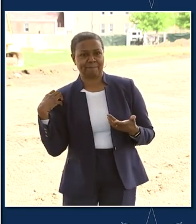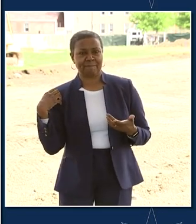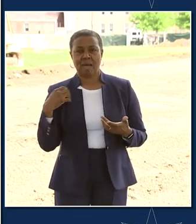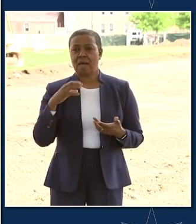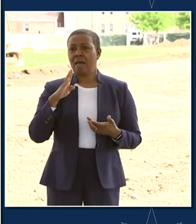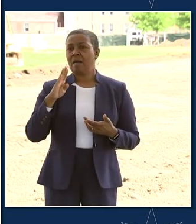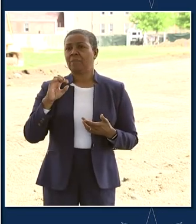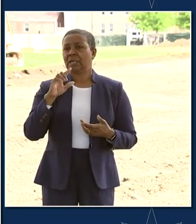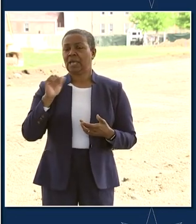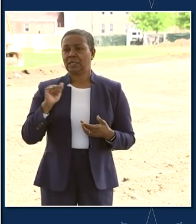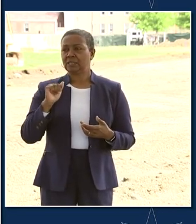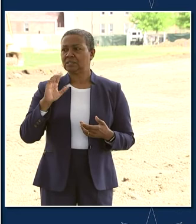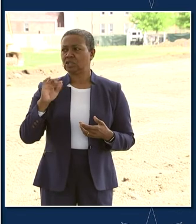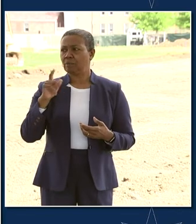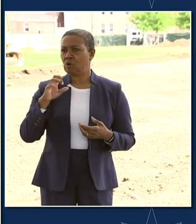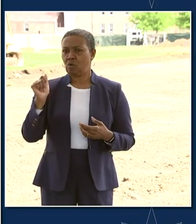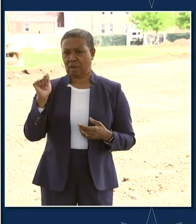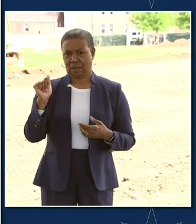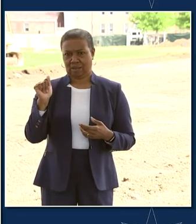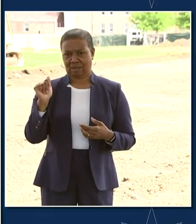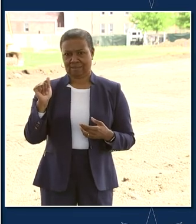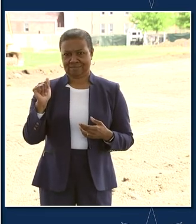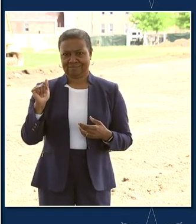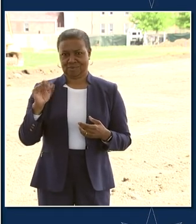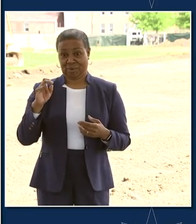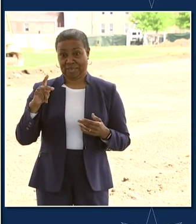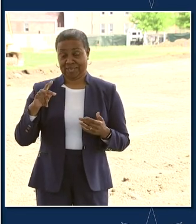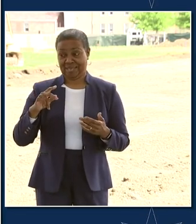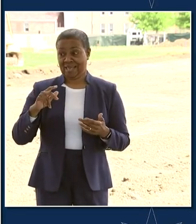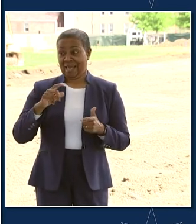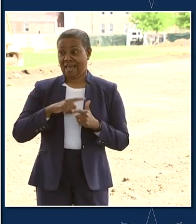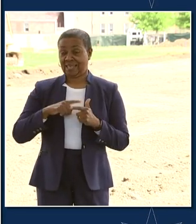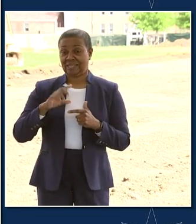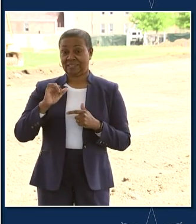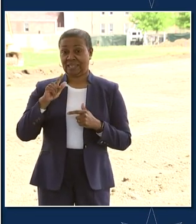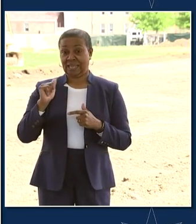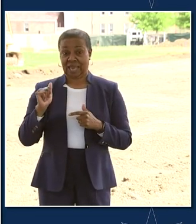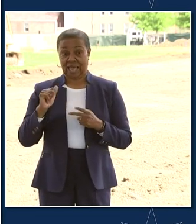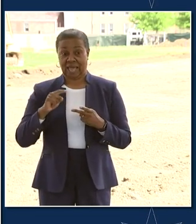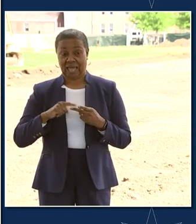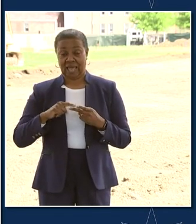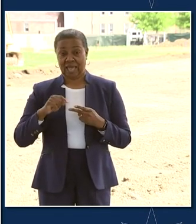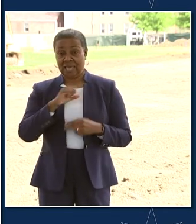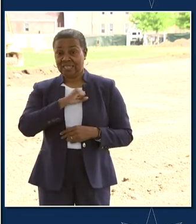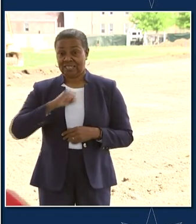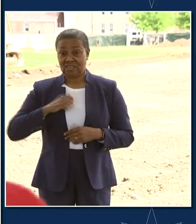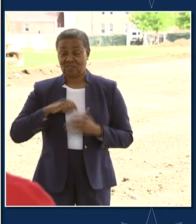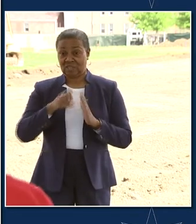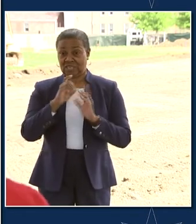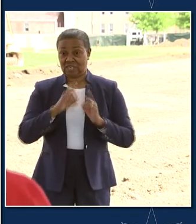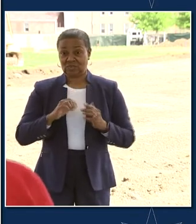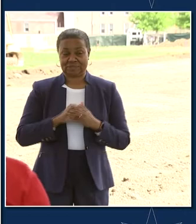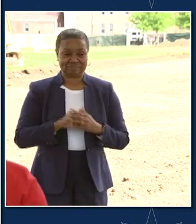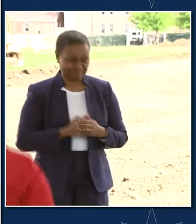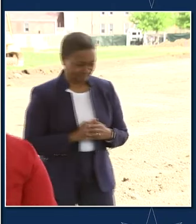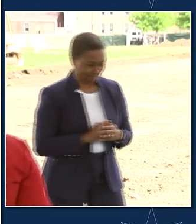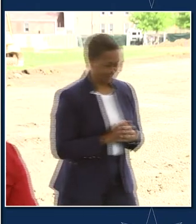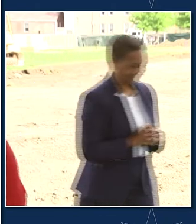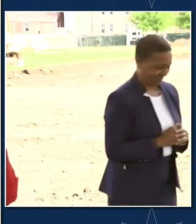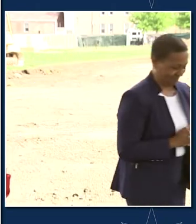Bogdana Chikumboa. Okay? And then Selena, our Senator of the District, and then Pat Dimitel.